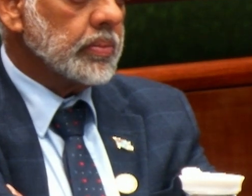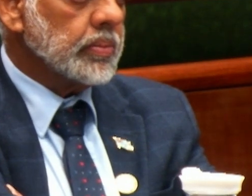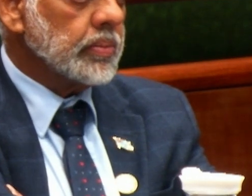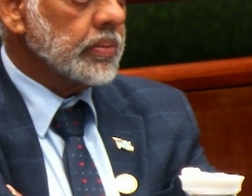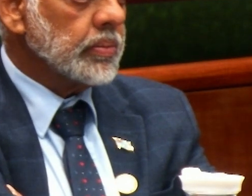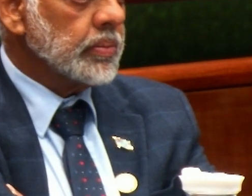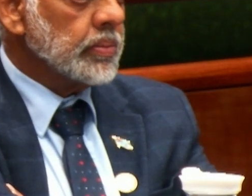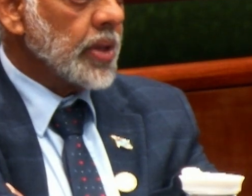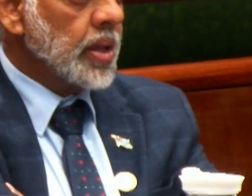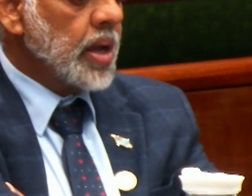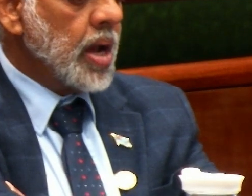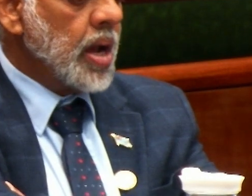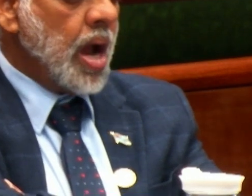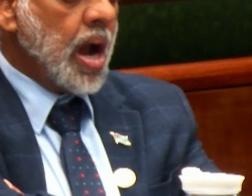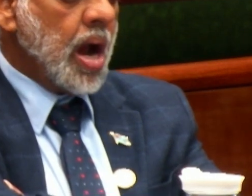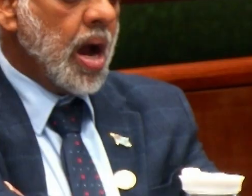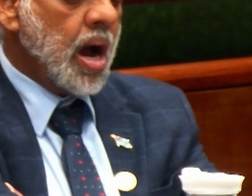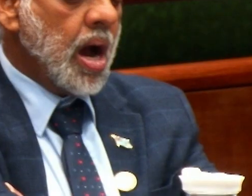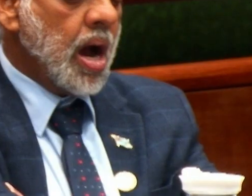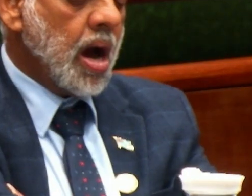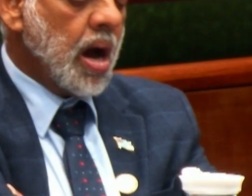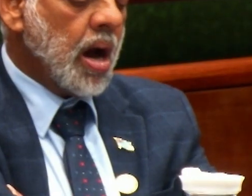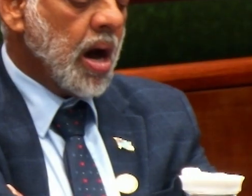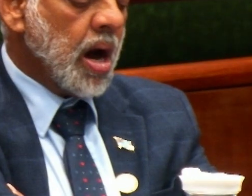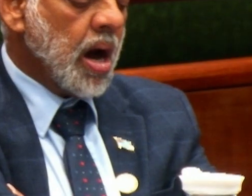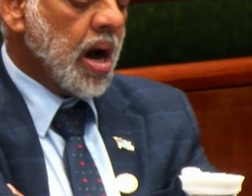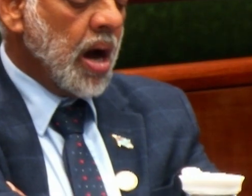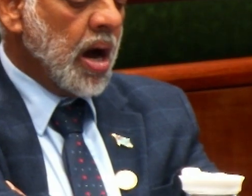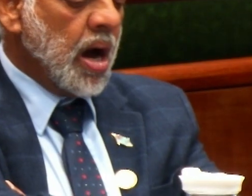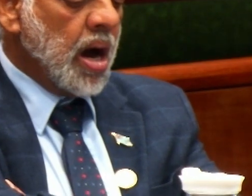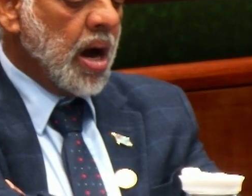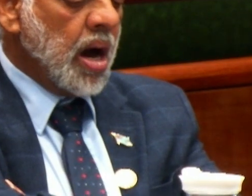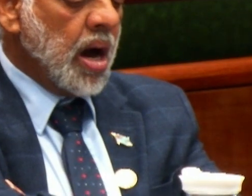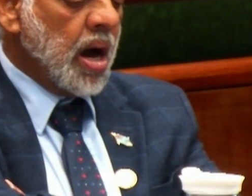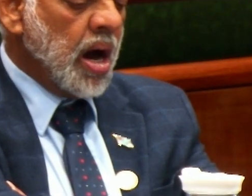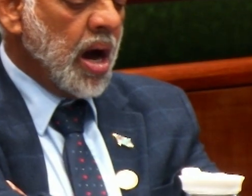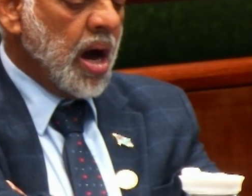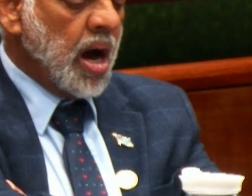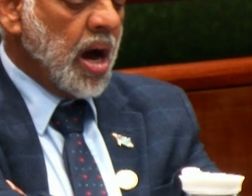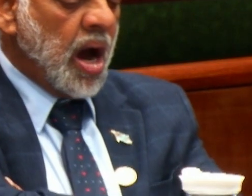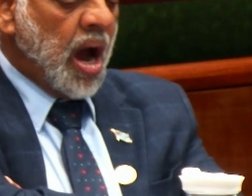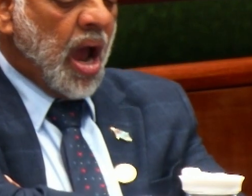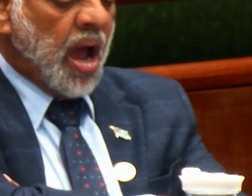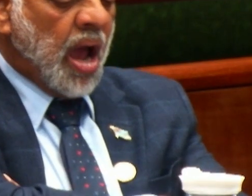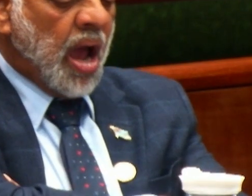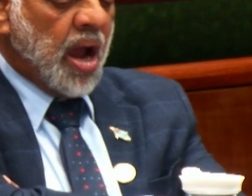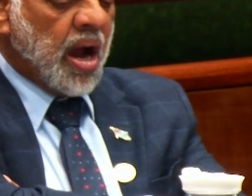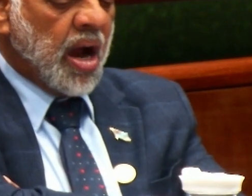and the Council and the advocacy of the organizations of persons with disabilities to promote inclusion and